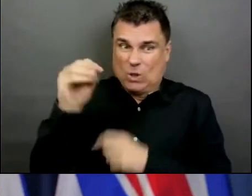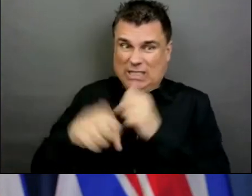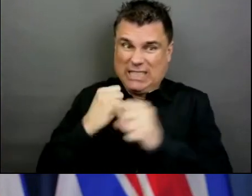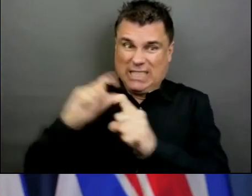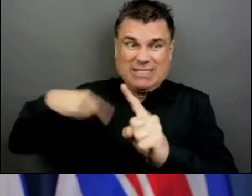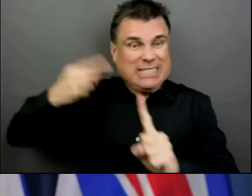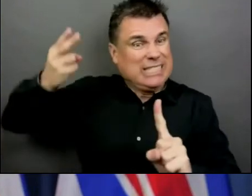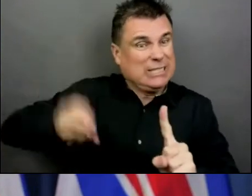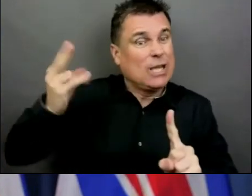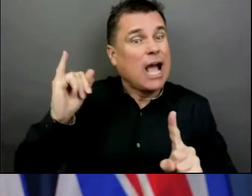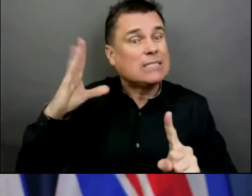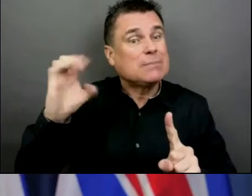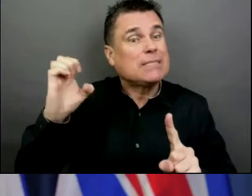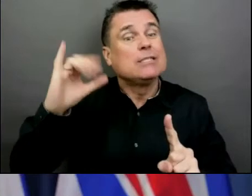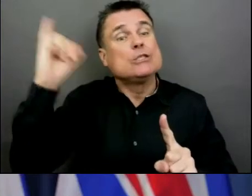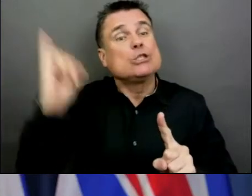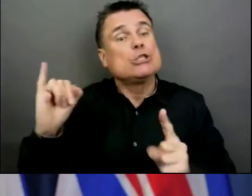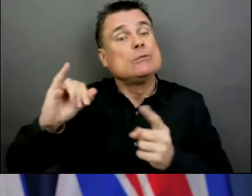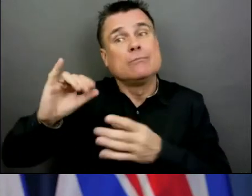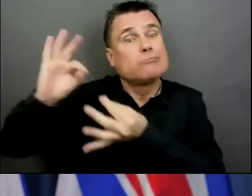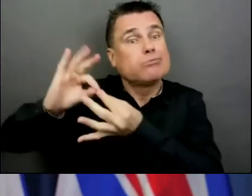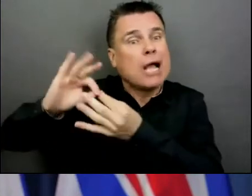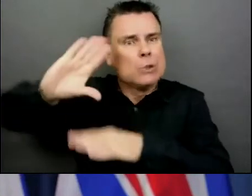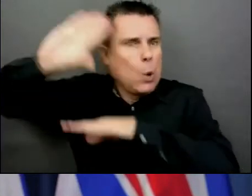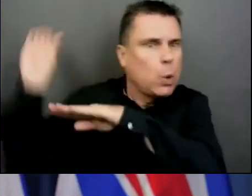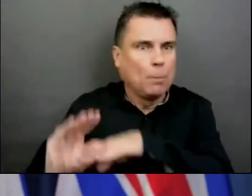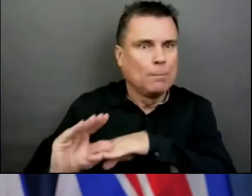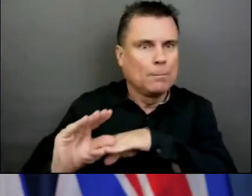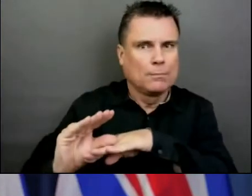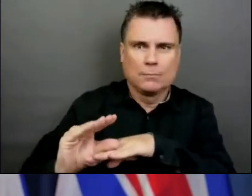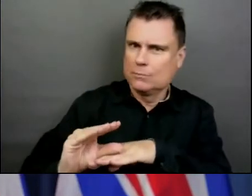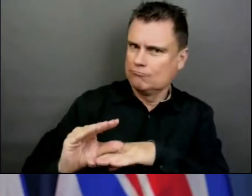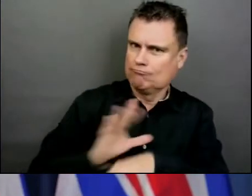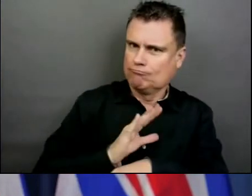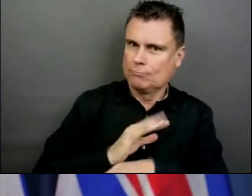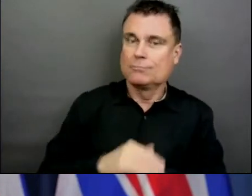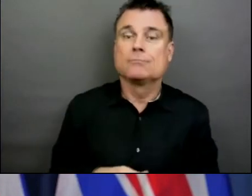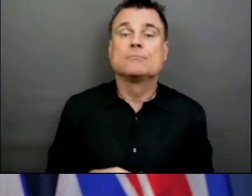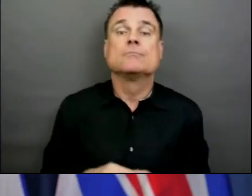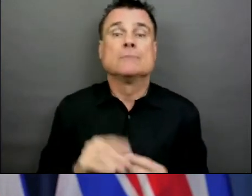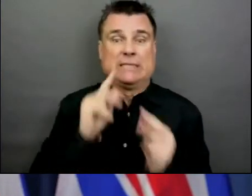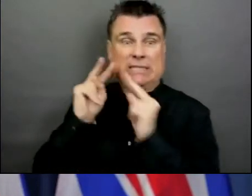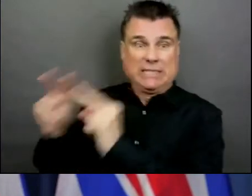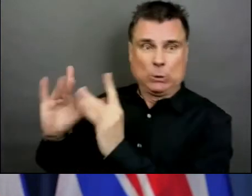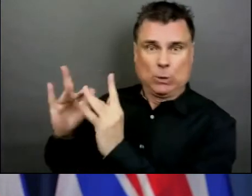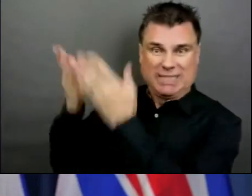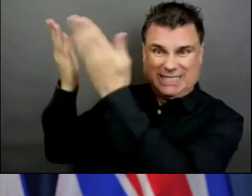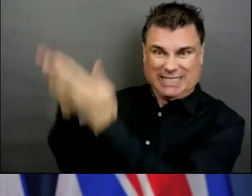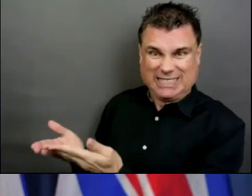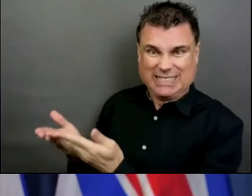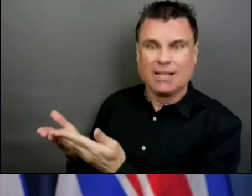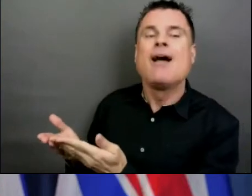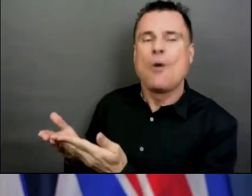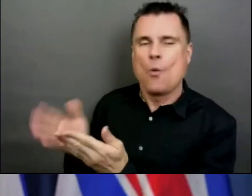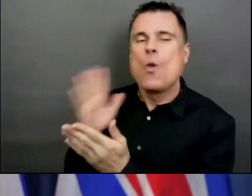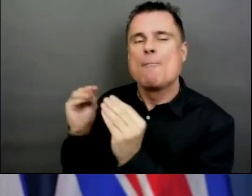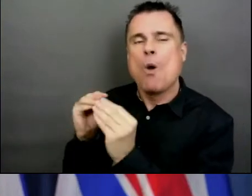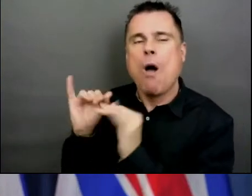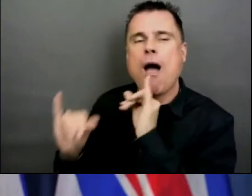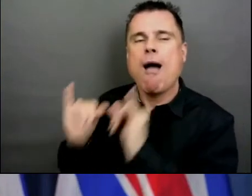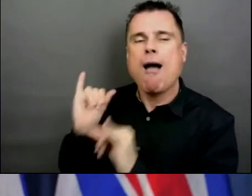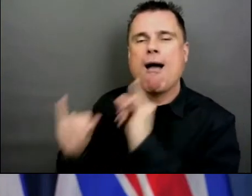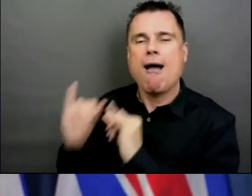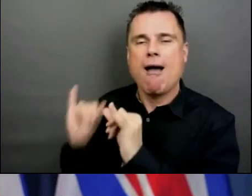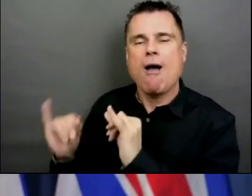the only great things ahead, which you can now see for yourself through this estimator tool. If you're injured in a crash, ICBC's new enhanced